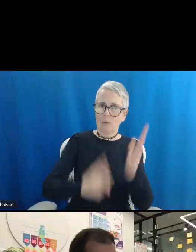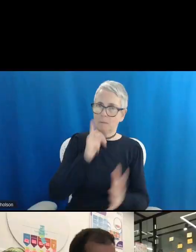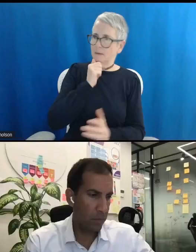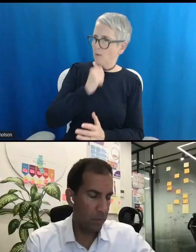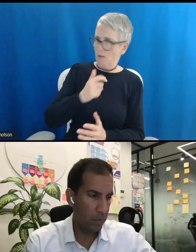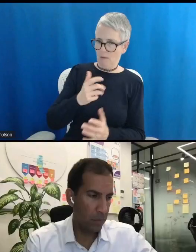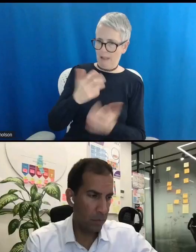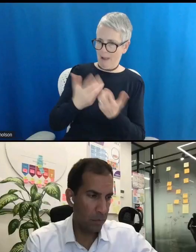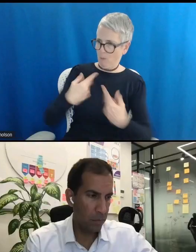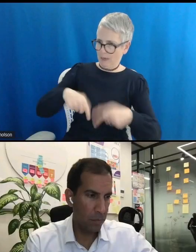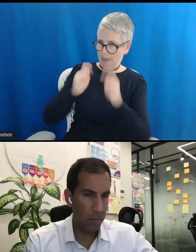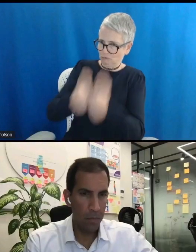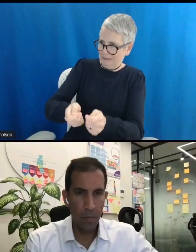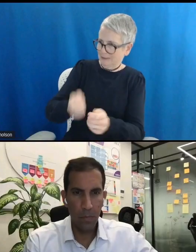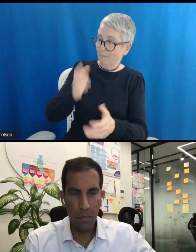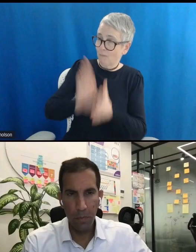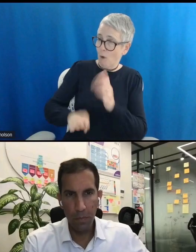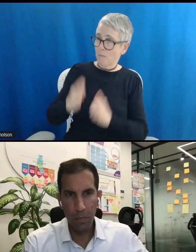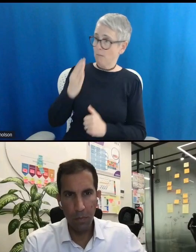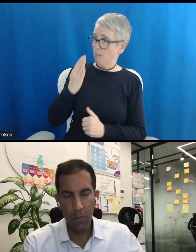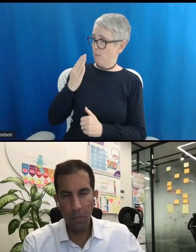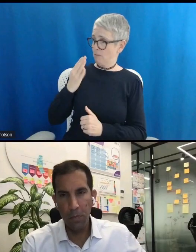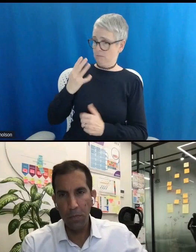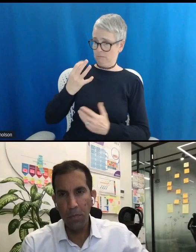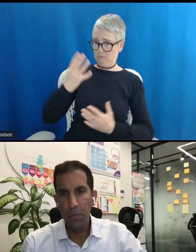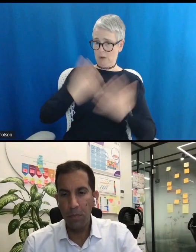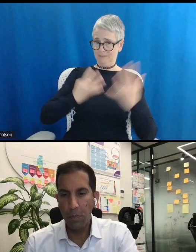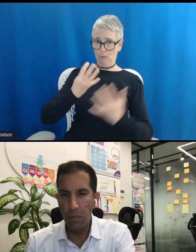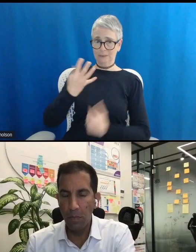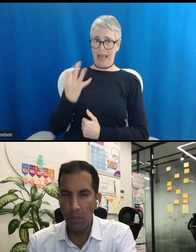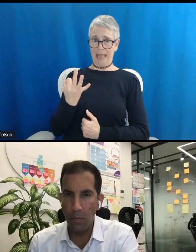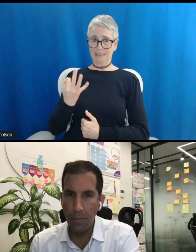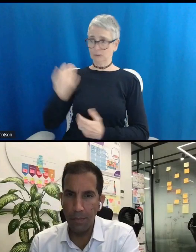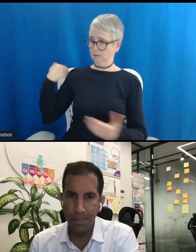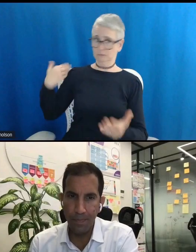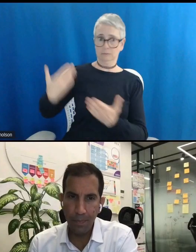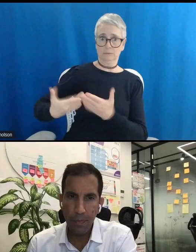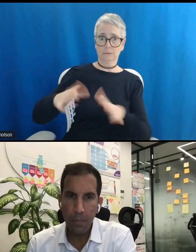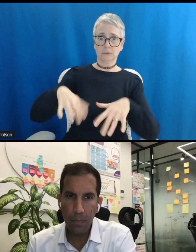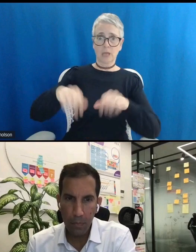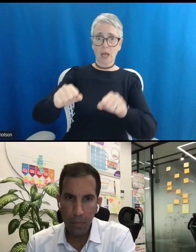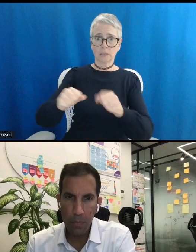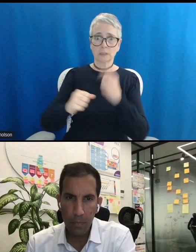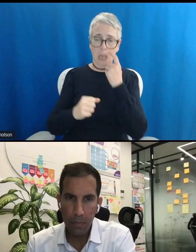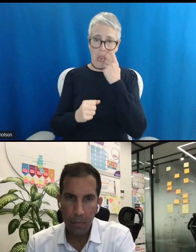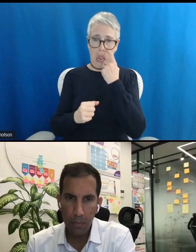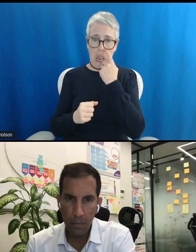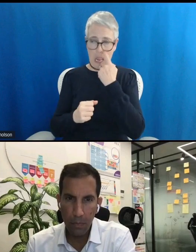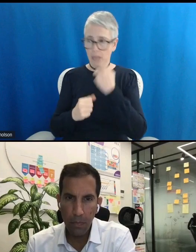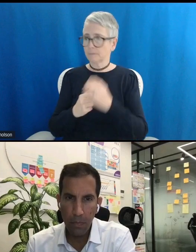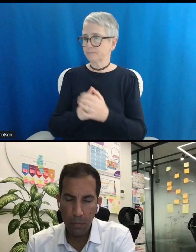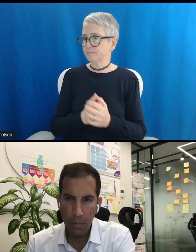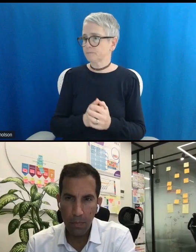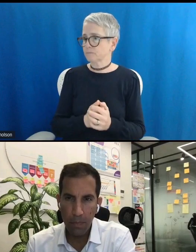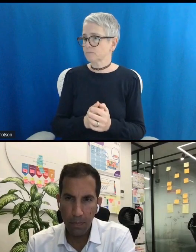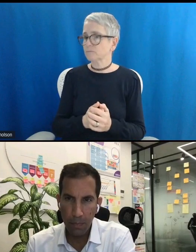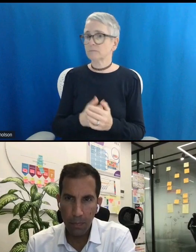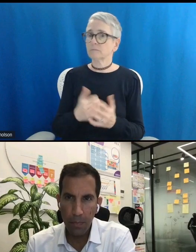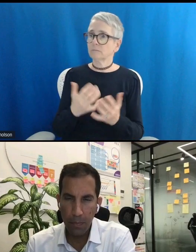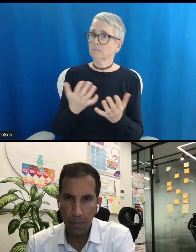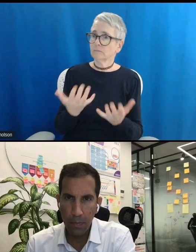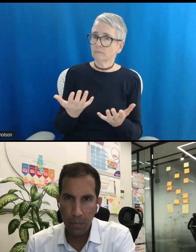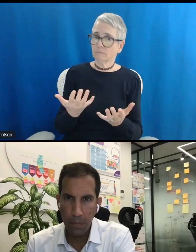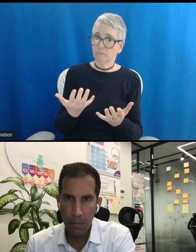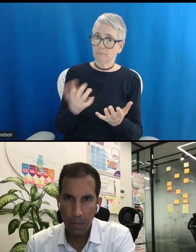the founding of the NHS. And if we're thinking about return on investment, so the UK government